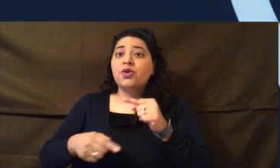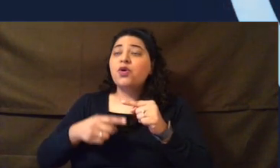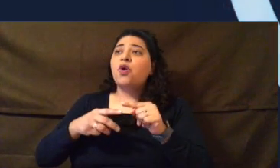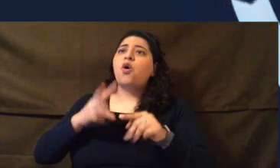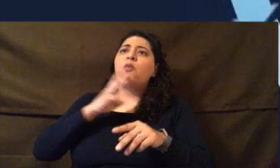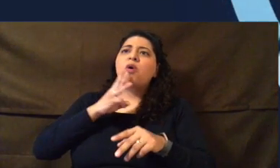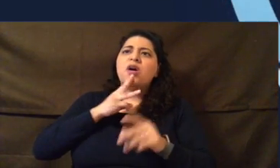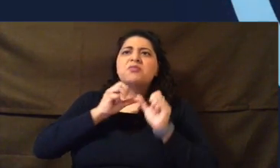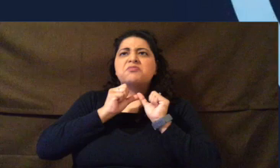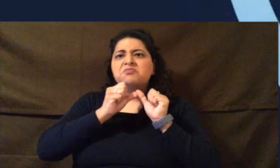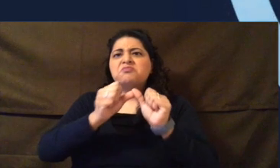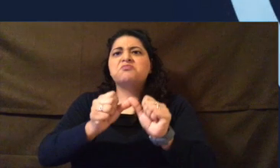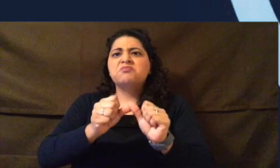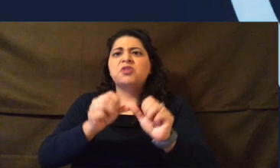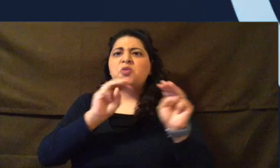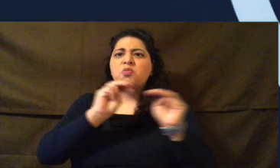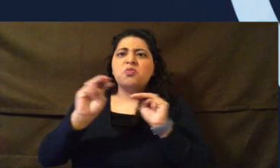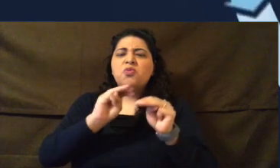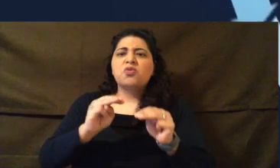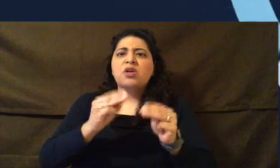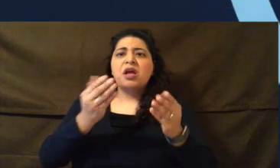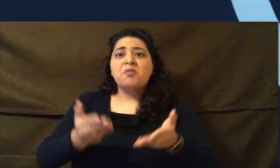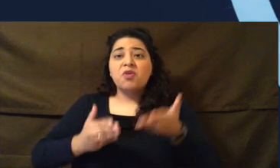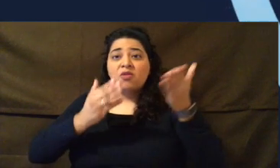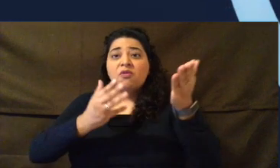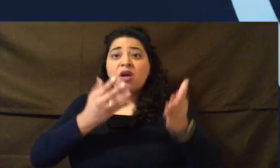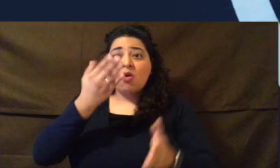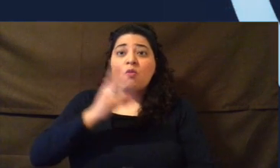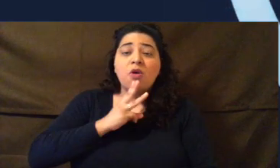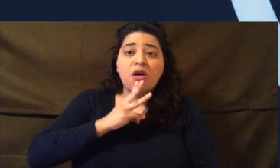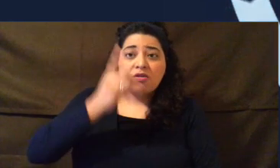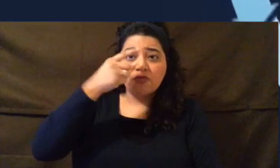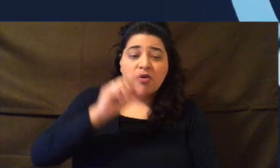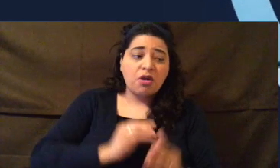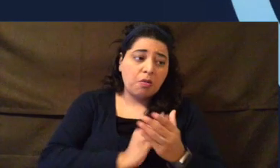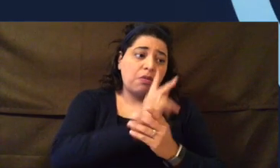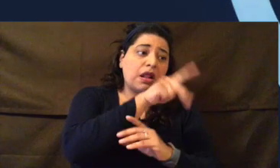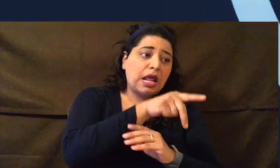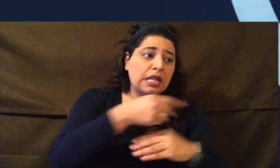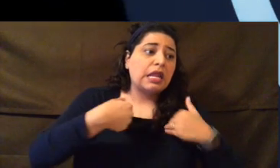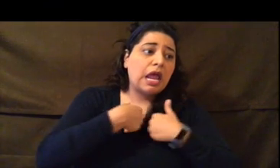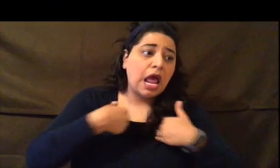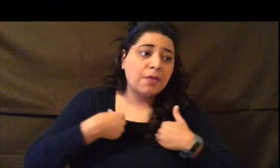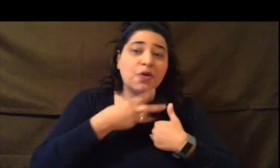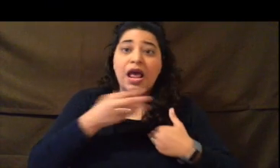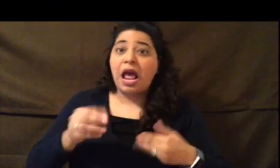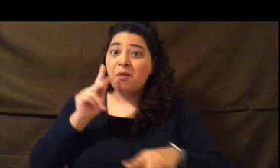needed for plants, animals, and people to survive. So now you know.